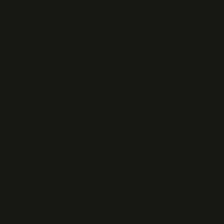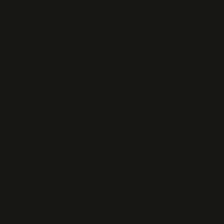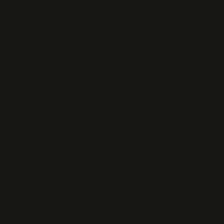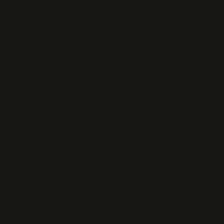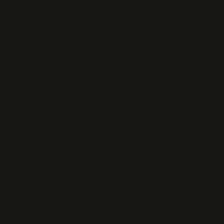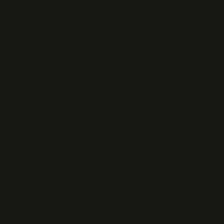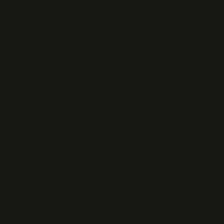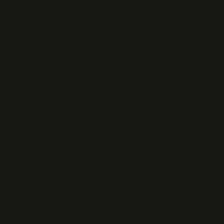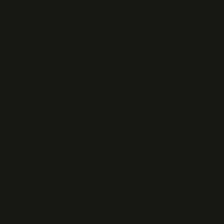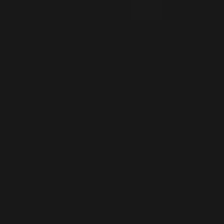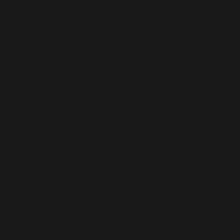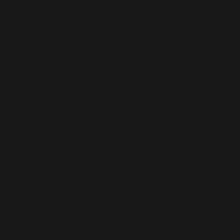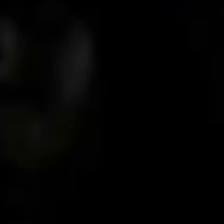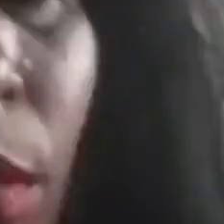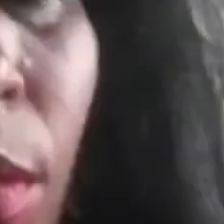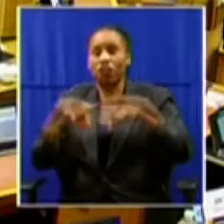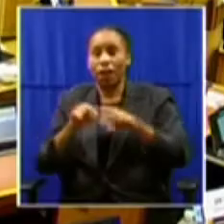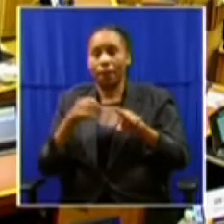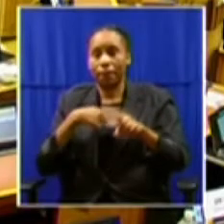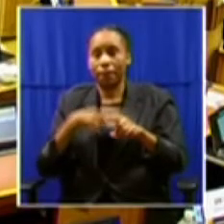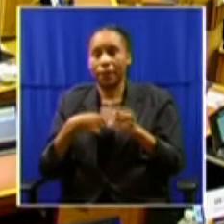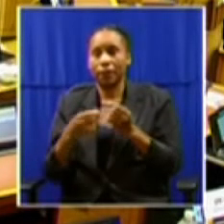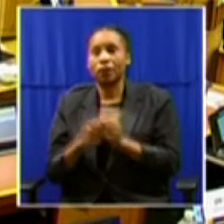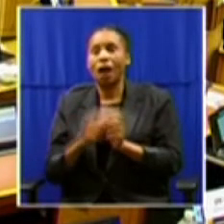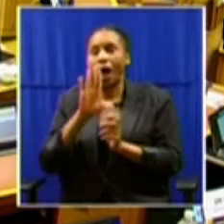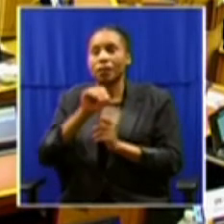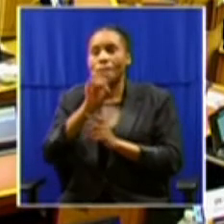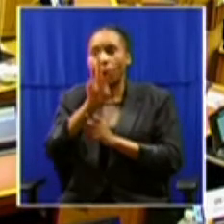House Chair, I will take it. Please proceed.